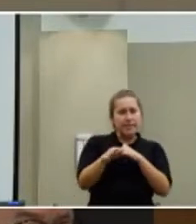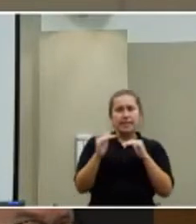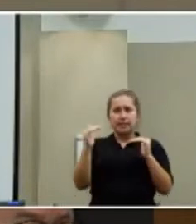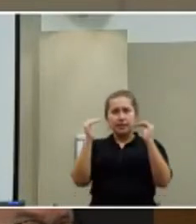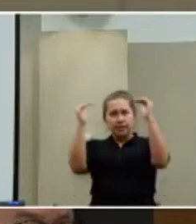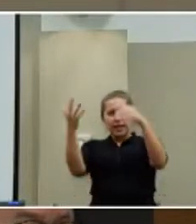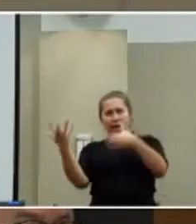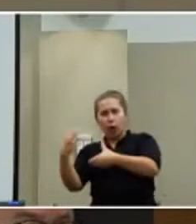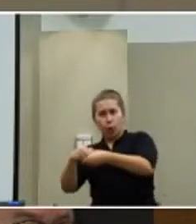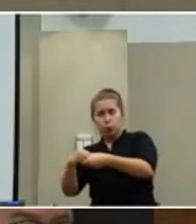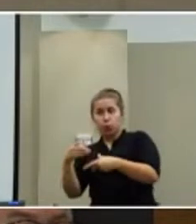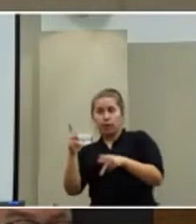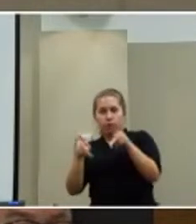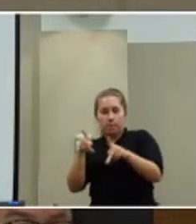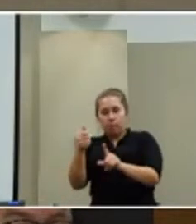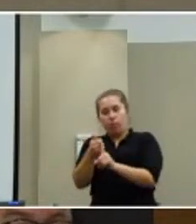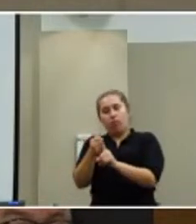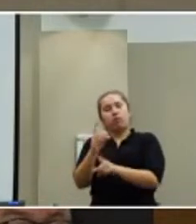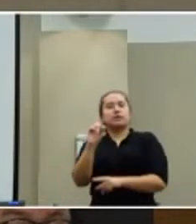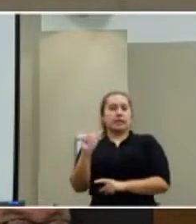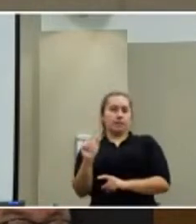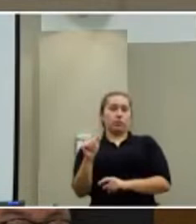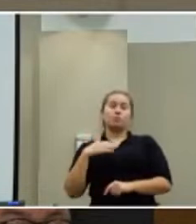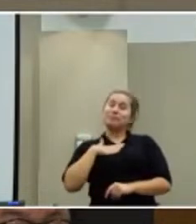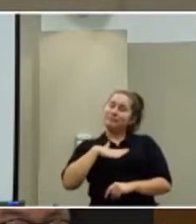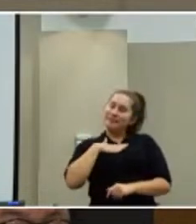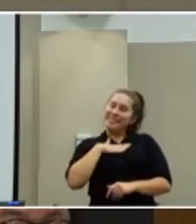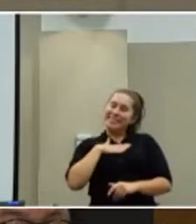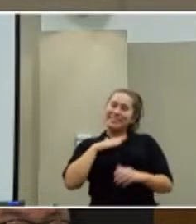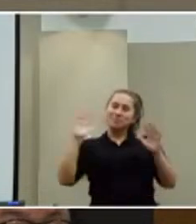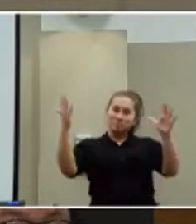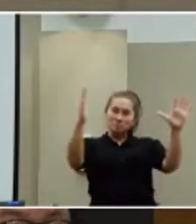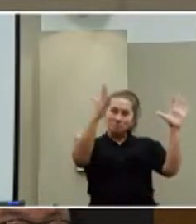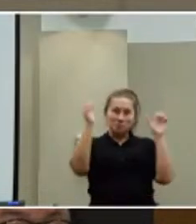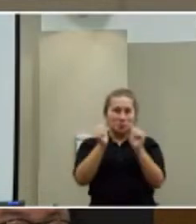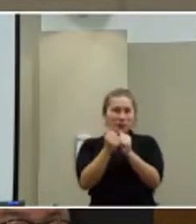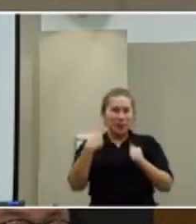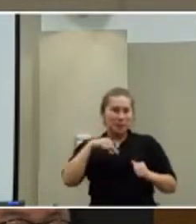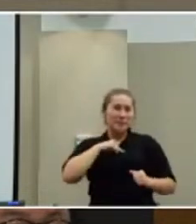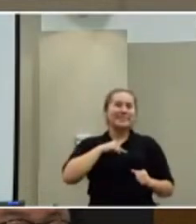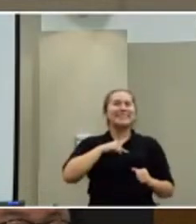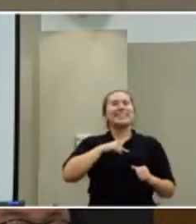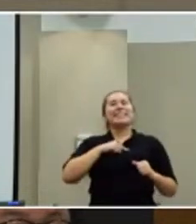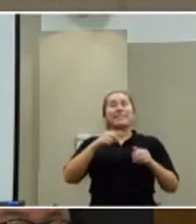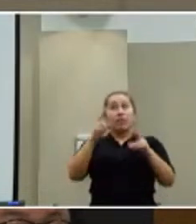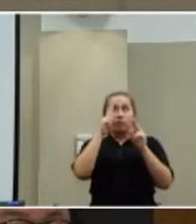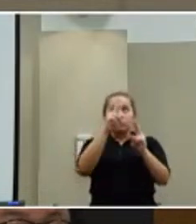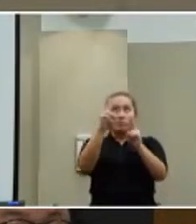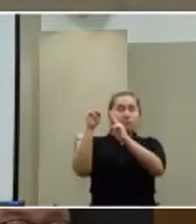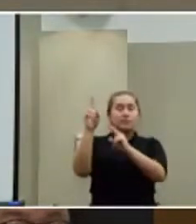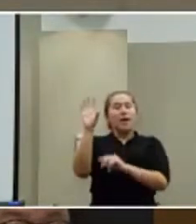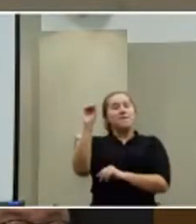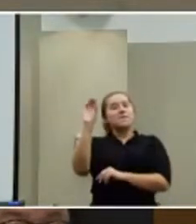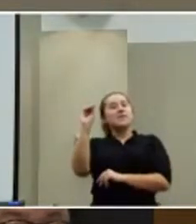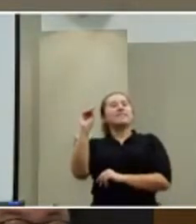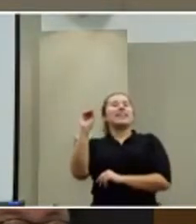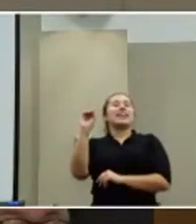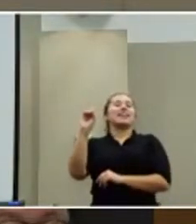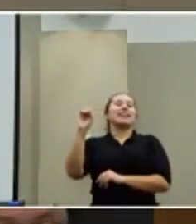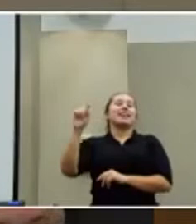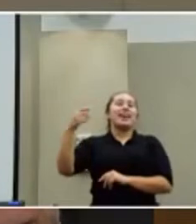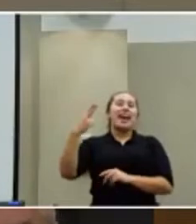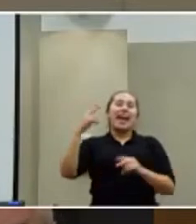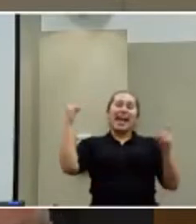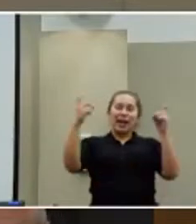with disabilities. So please join me in a round of applause for the commemoration of the 50th anniversary of